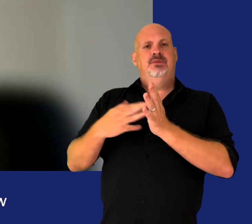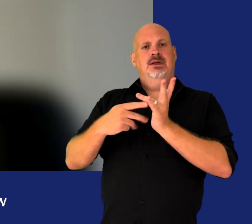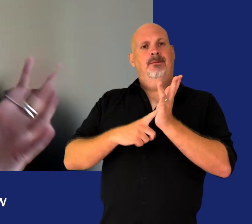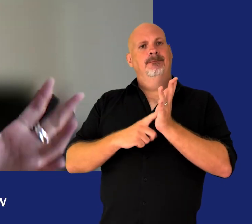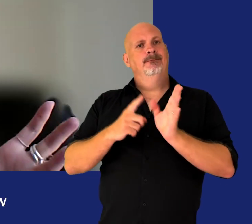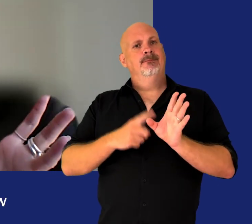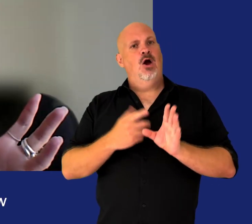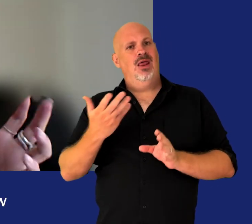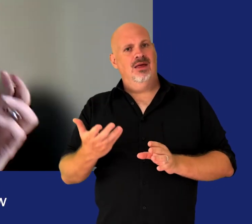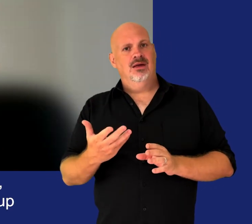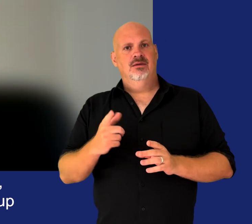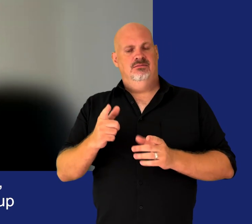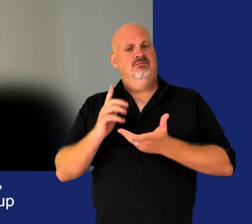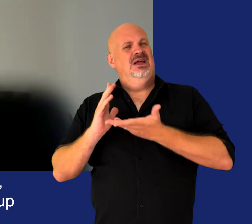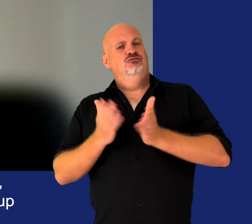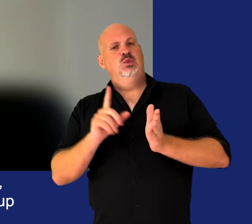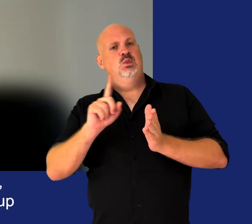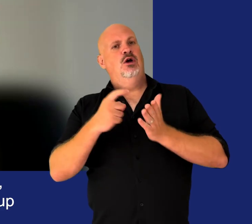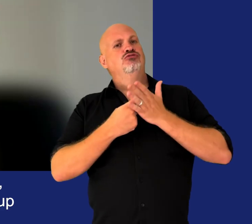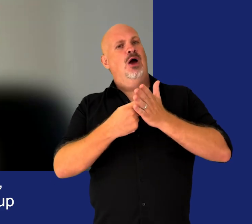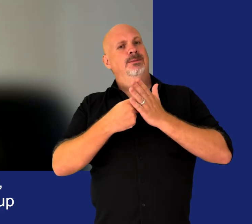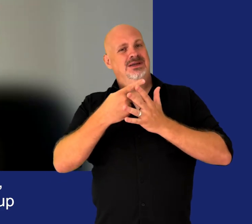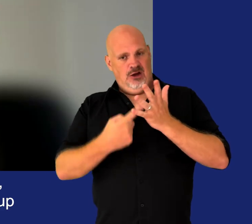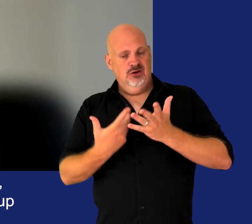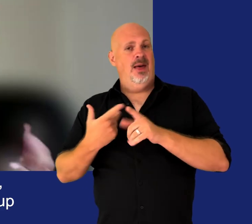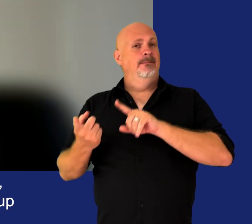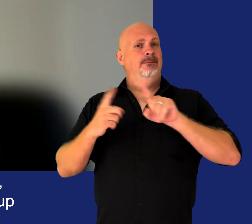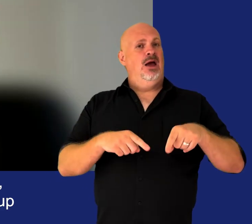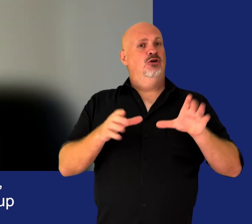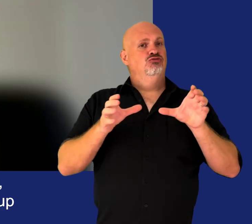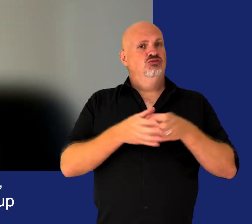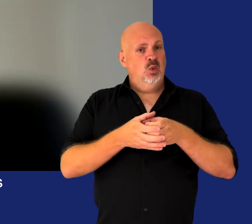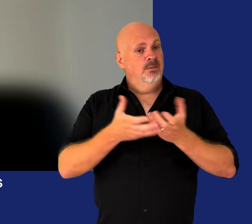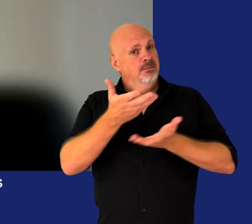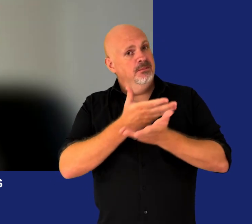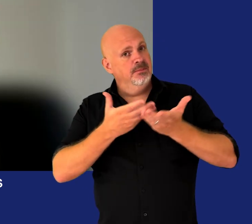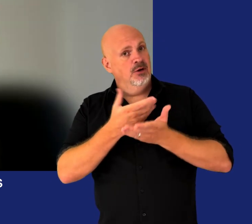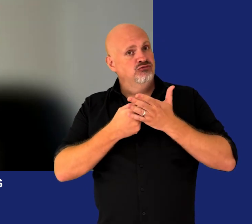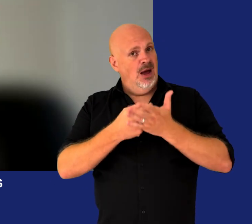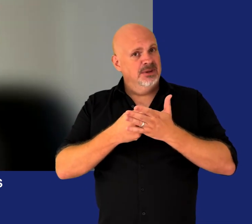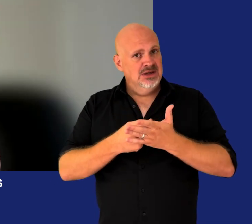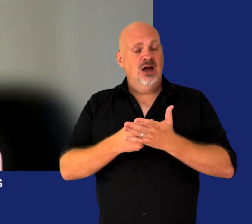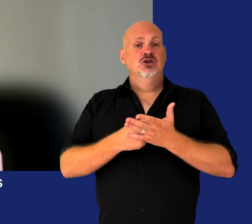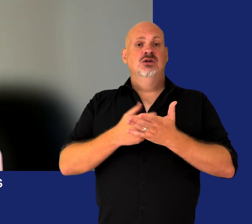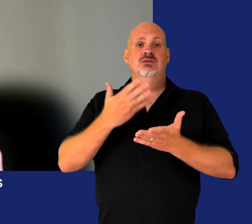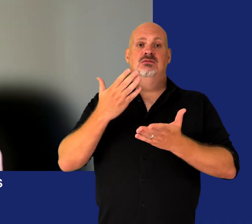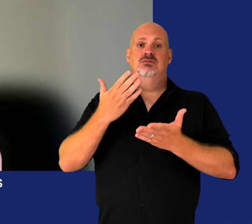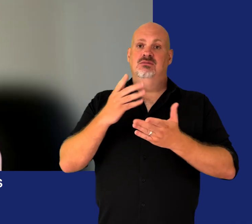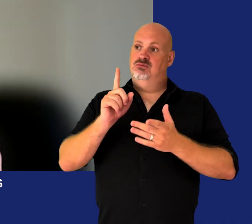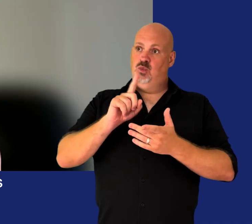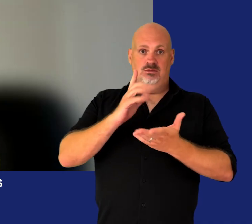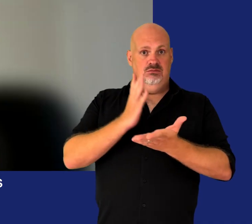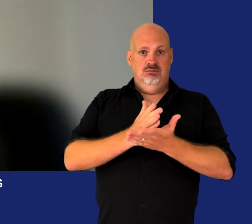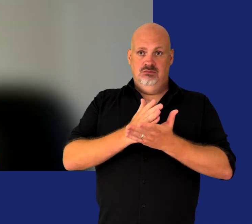going to hand back to Molly now to introduce the recommendations, and then we'll come back to the group to discuss those recommendations and what they mean